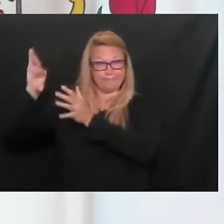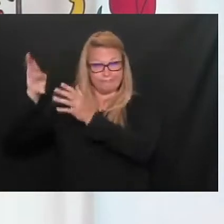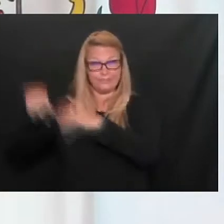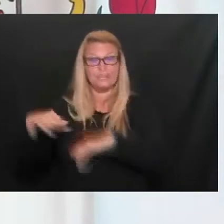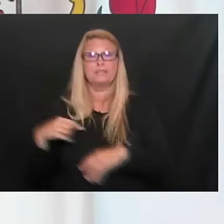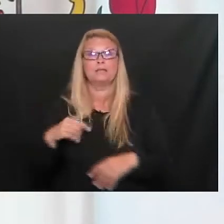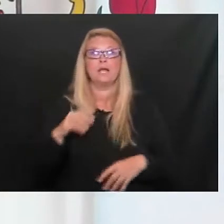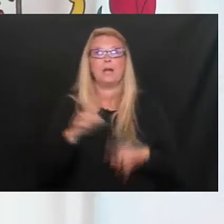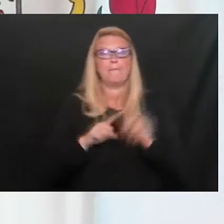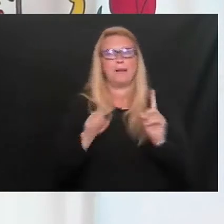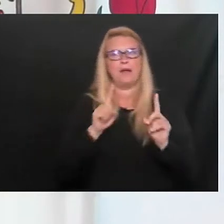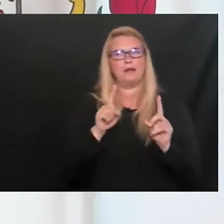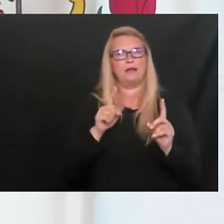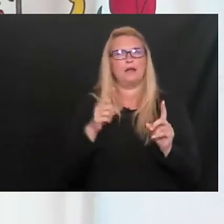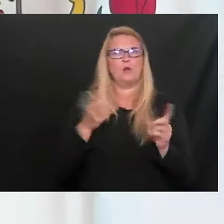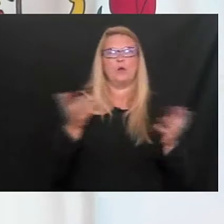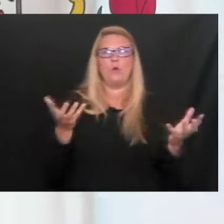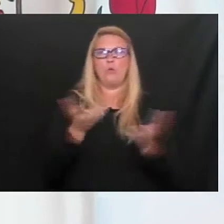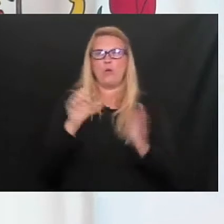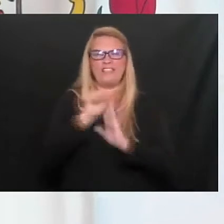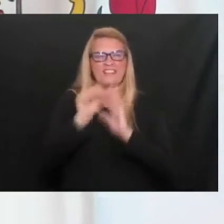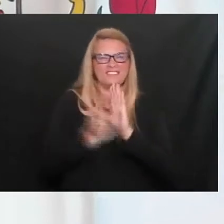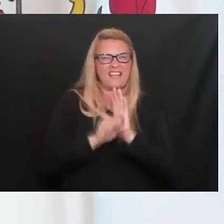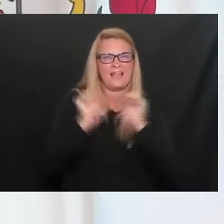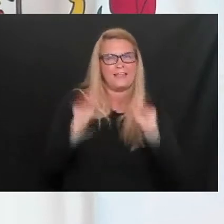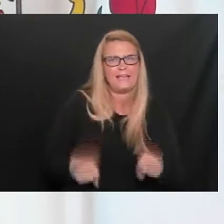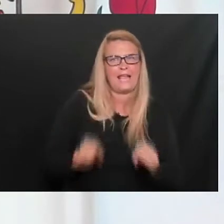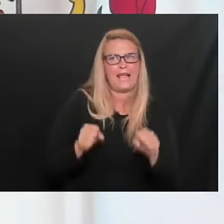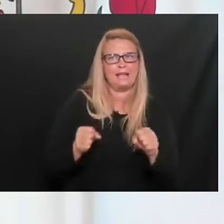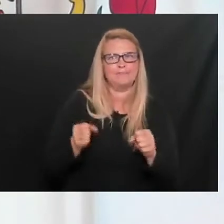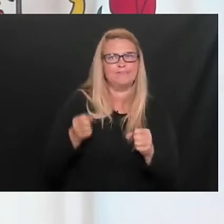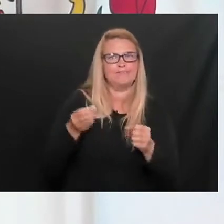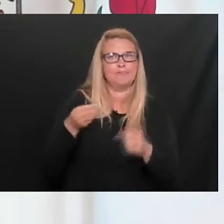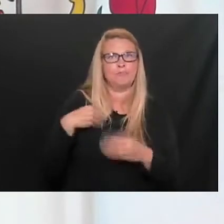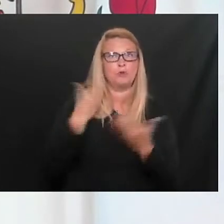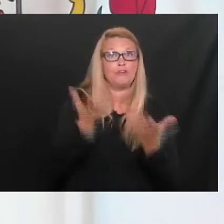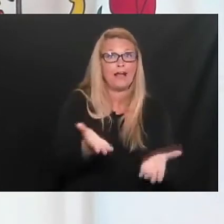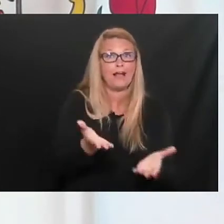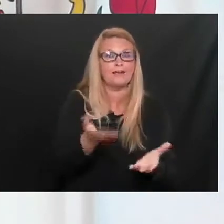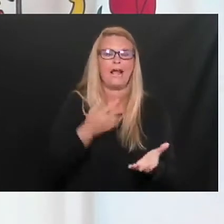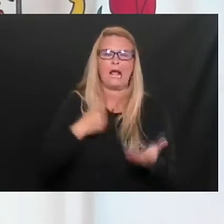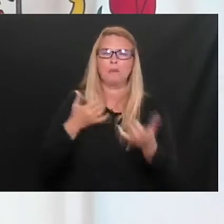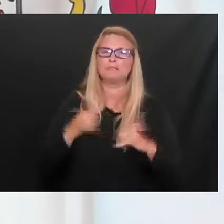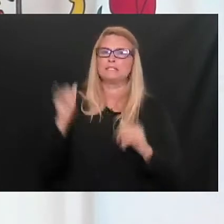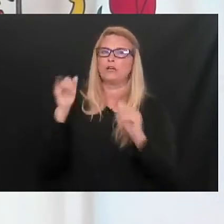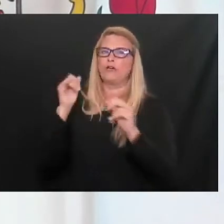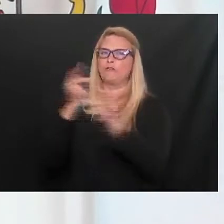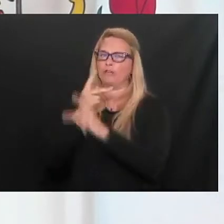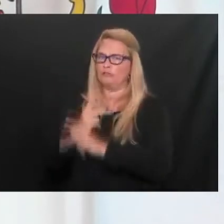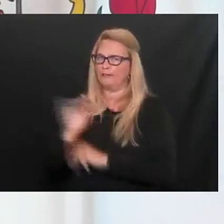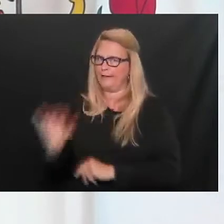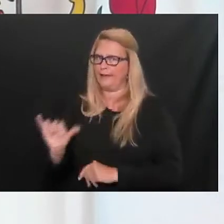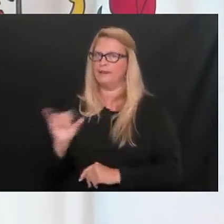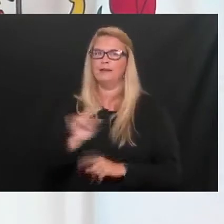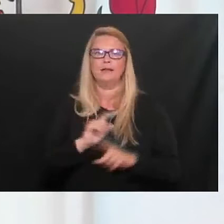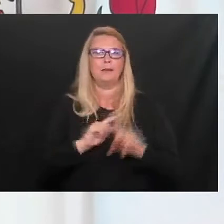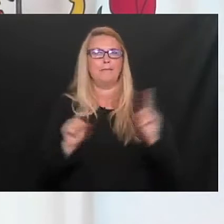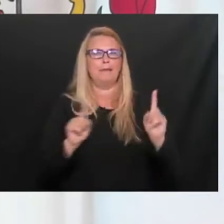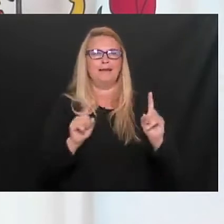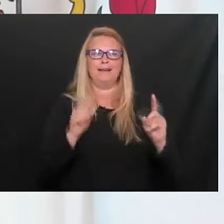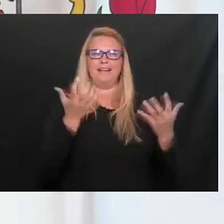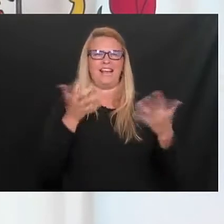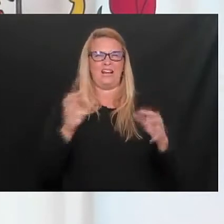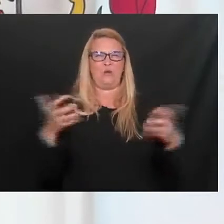haven't abandoned it from the standpoint of the state participation, and we're still looking at that, but I've abandoned it from the standpoint of putting any kind